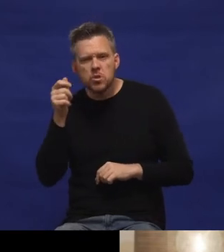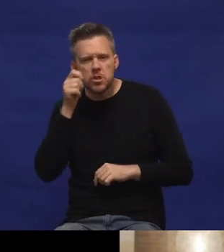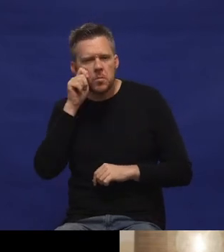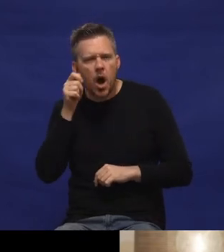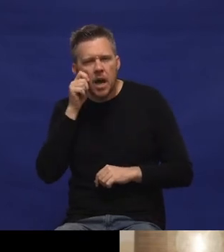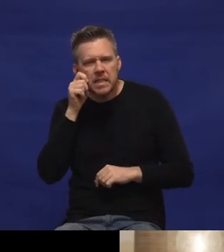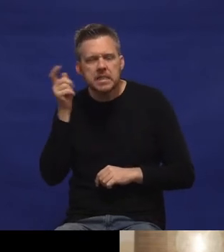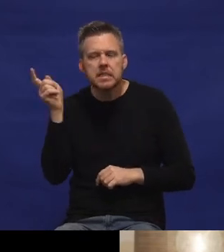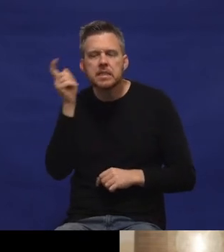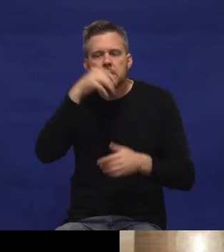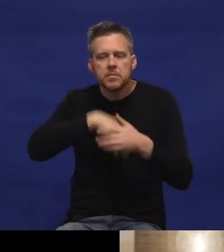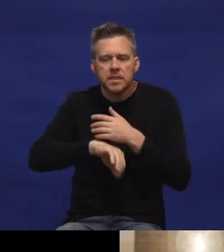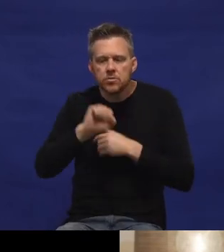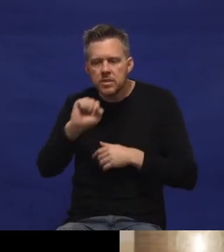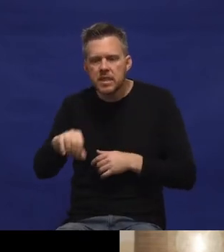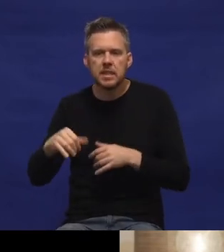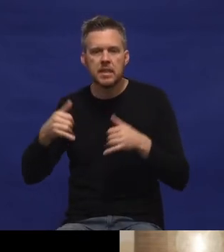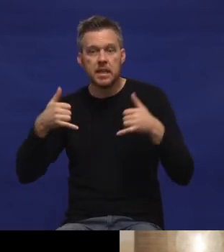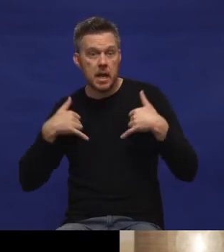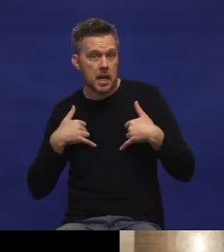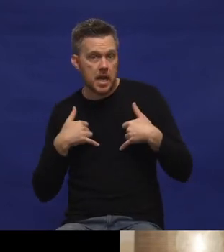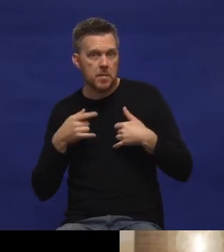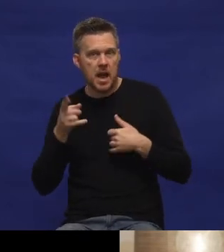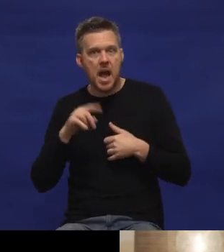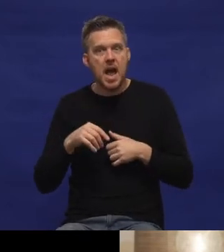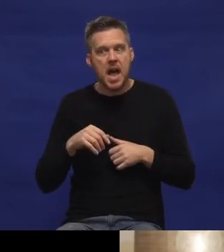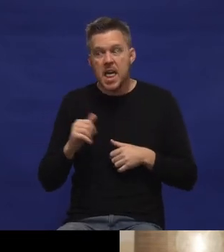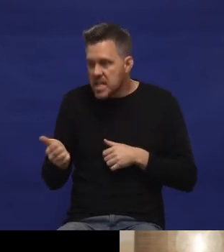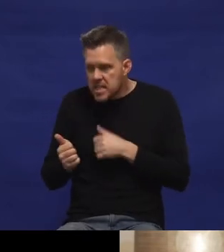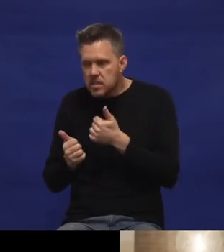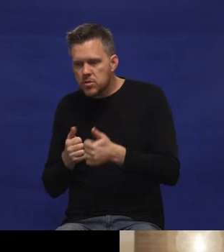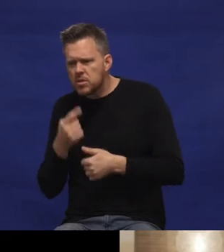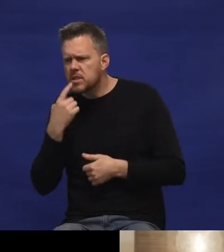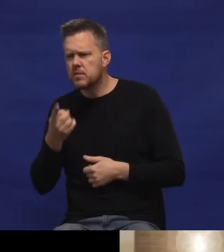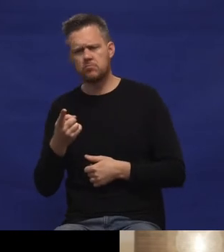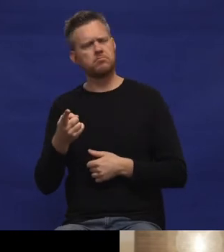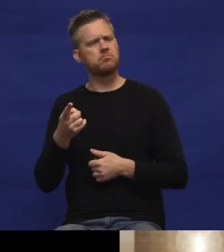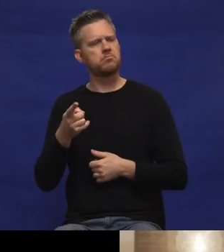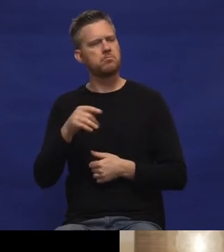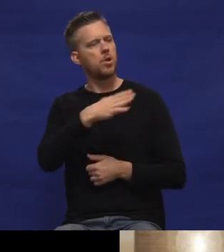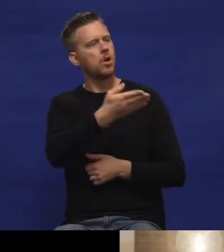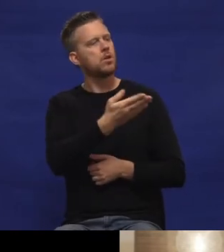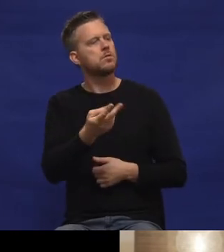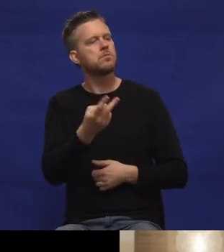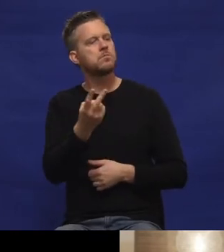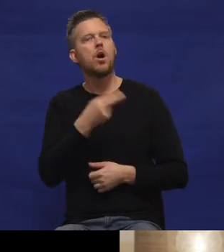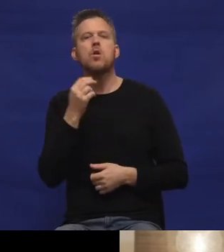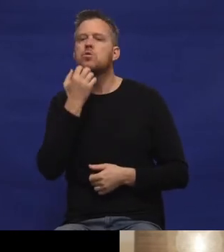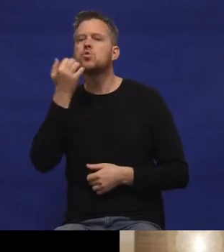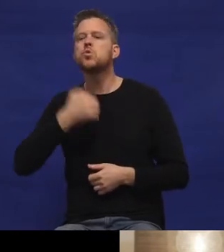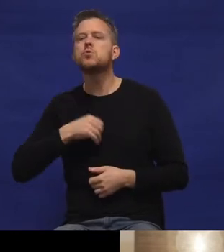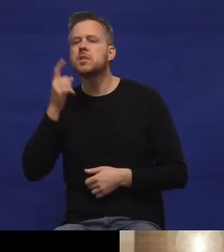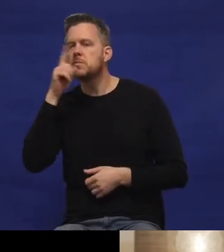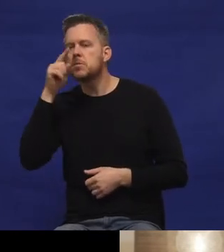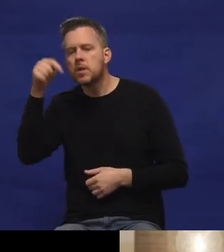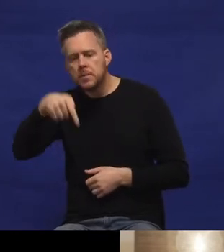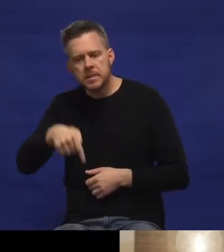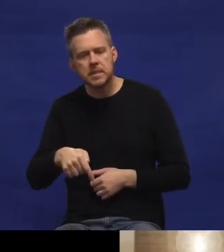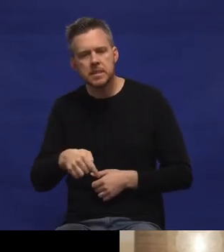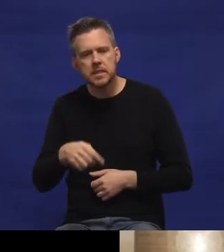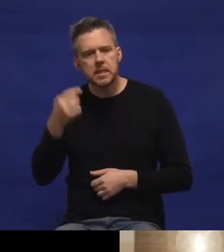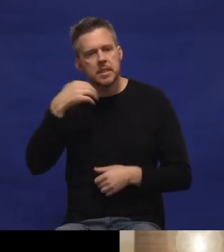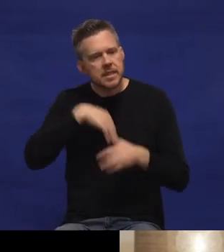came into the Israeli camp. And of course, the neighbors went to the officials and said, "Look, there are two Israeli spies. They're in